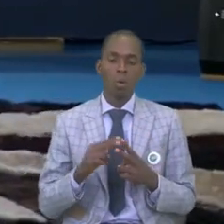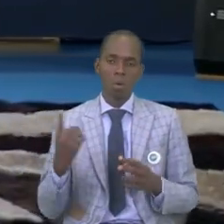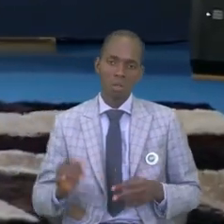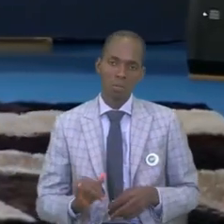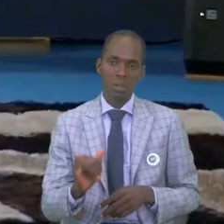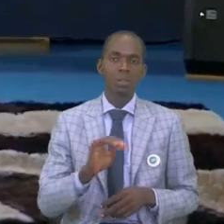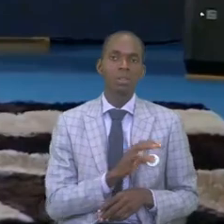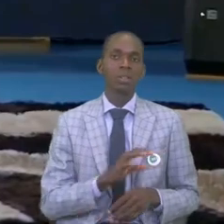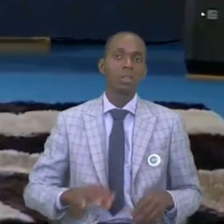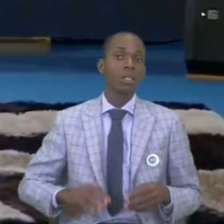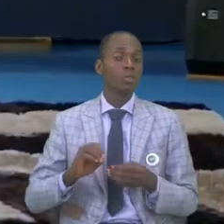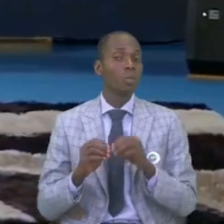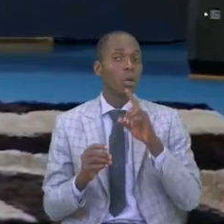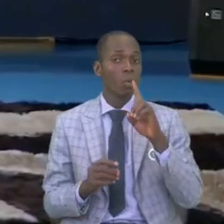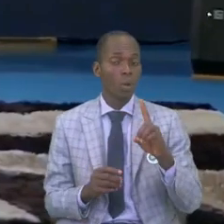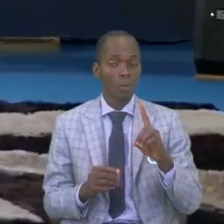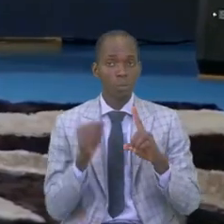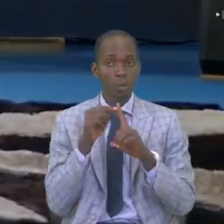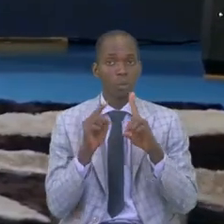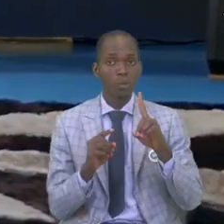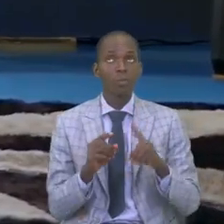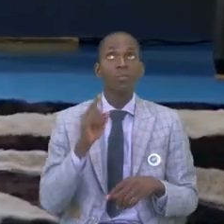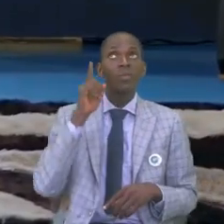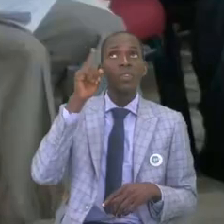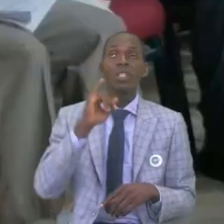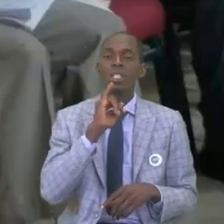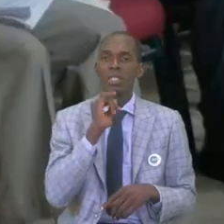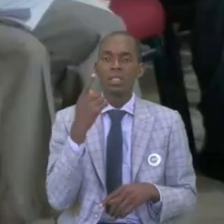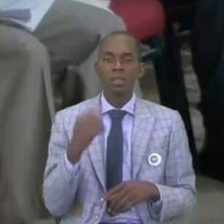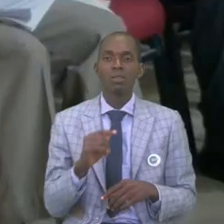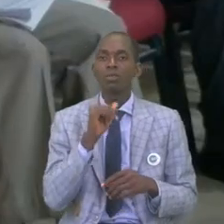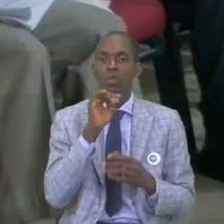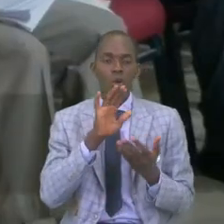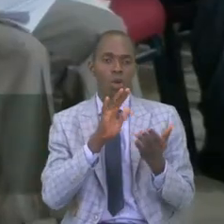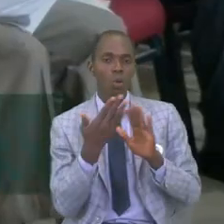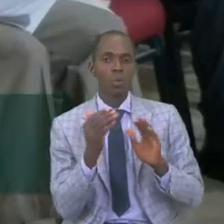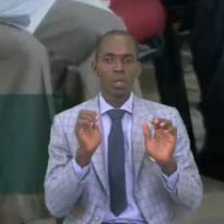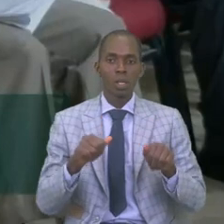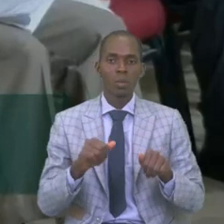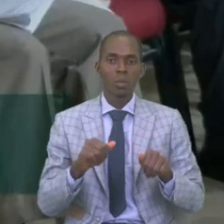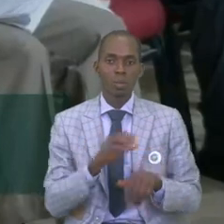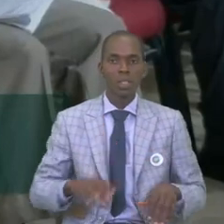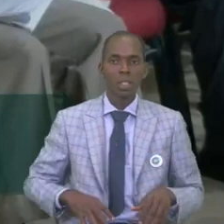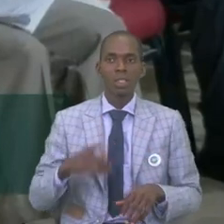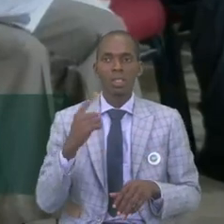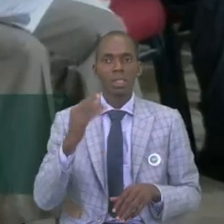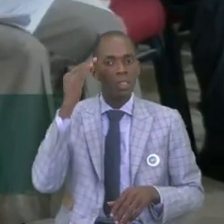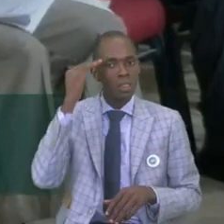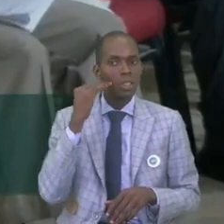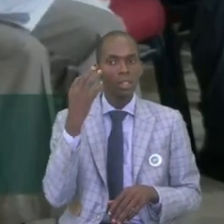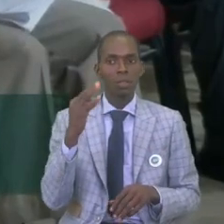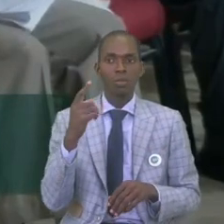he is the incomparable Christ, the head of the church. In Ephesians chapter